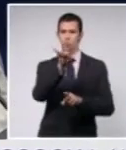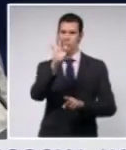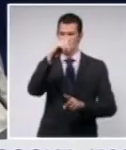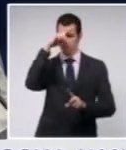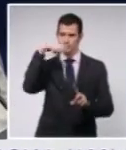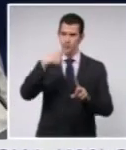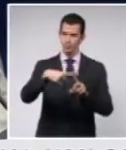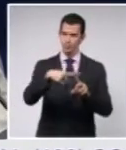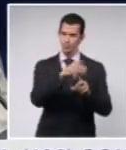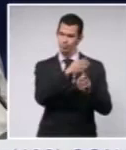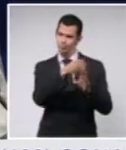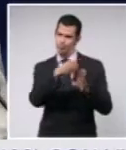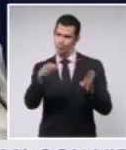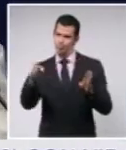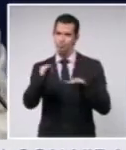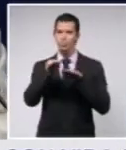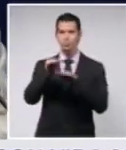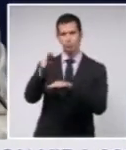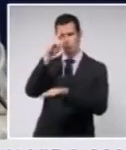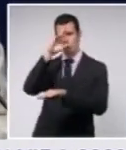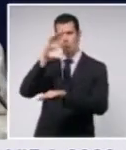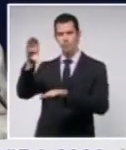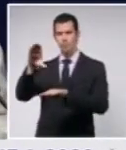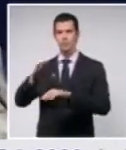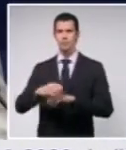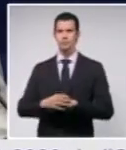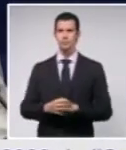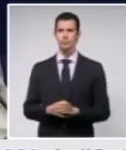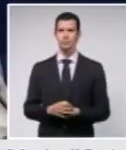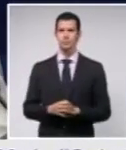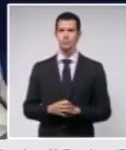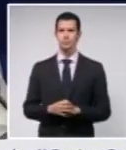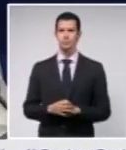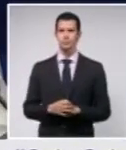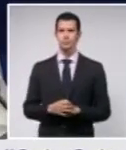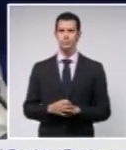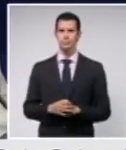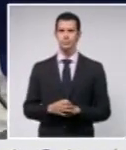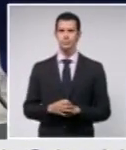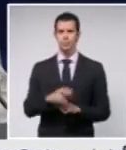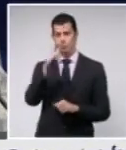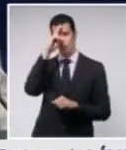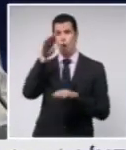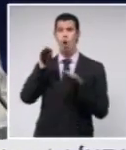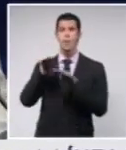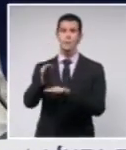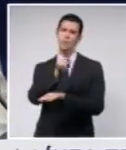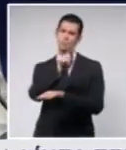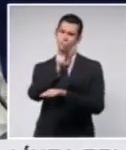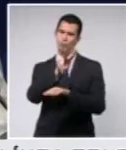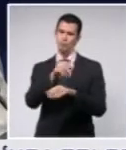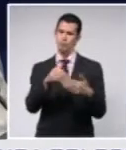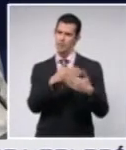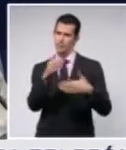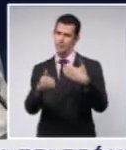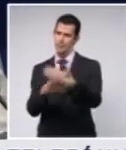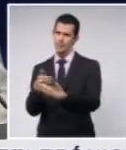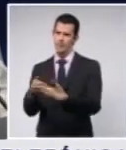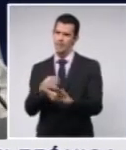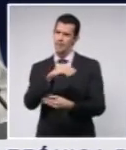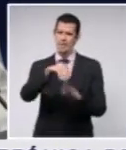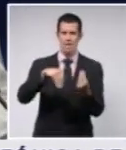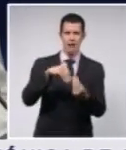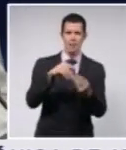body's response to the virus was unstable, and she suffered a series of serious complications.